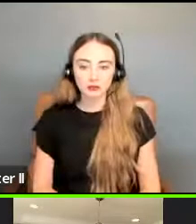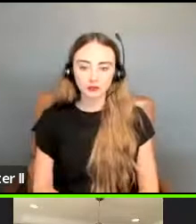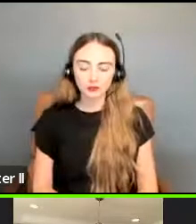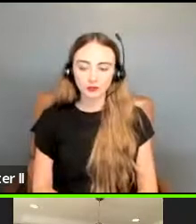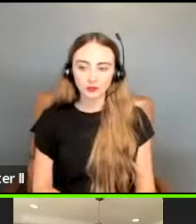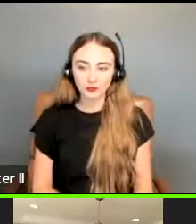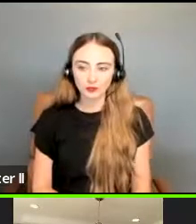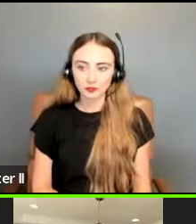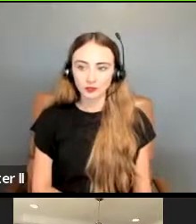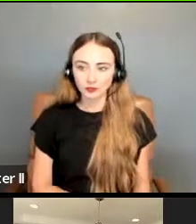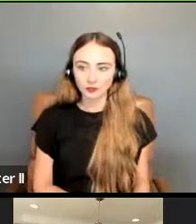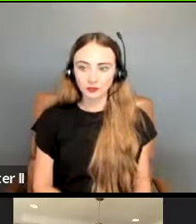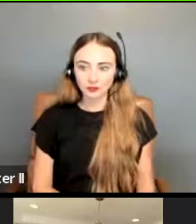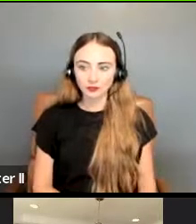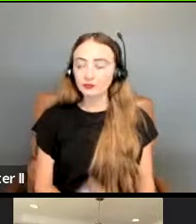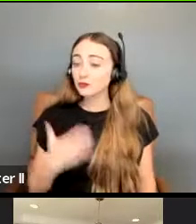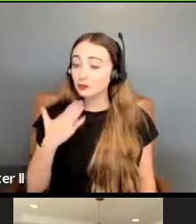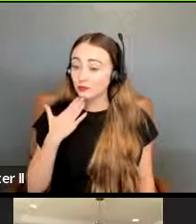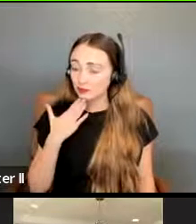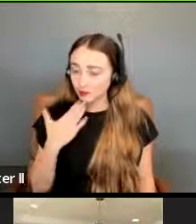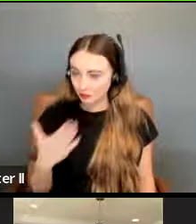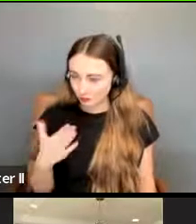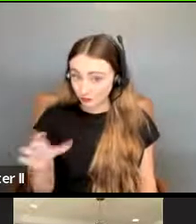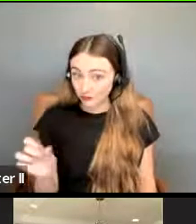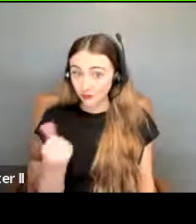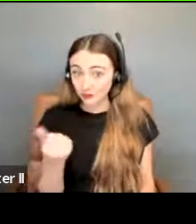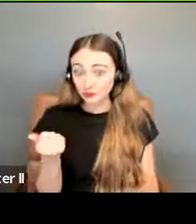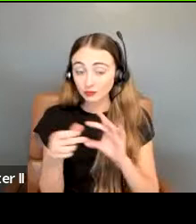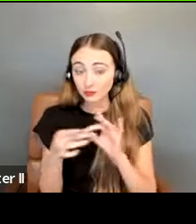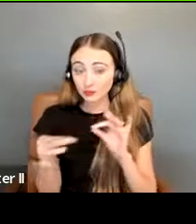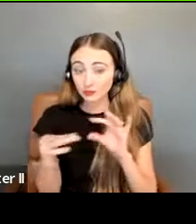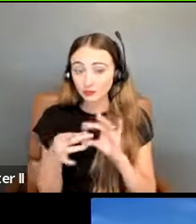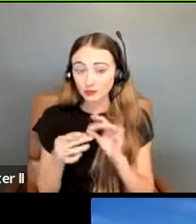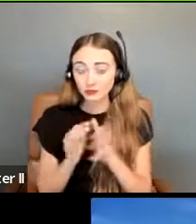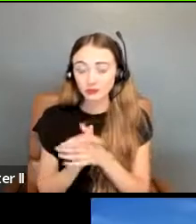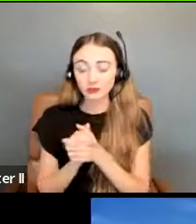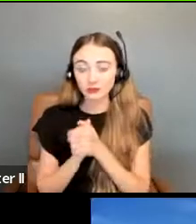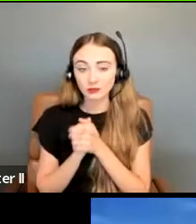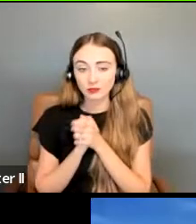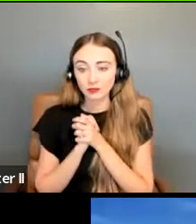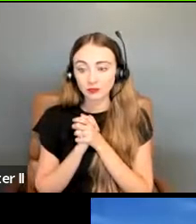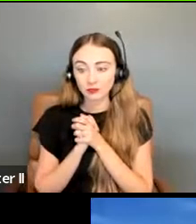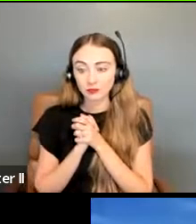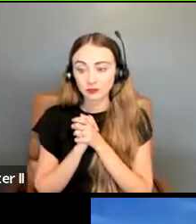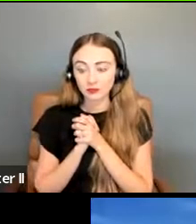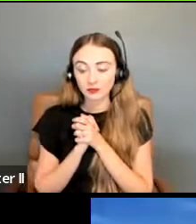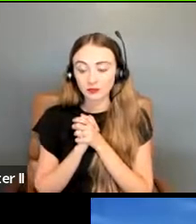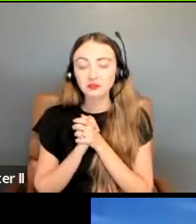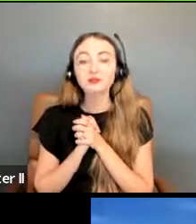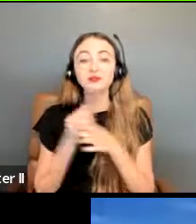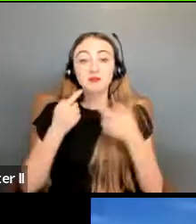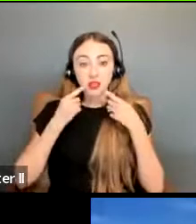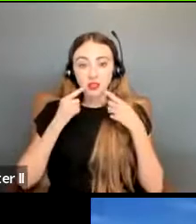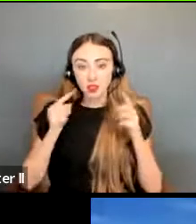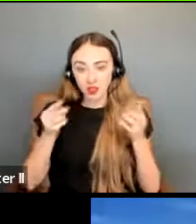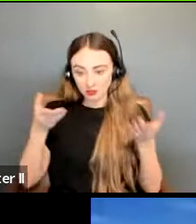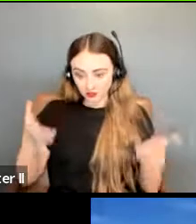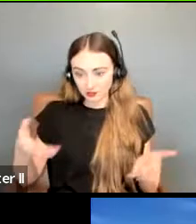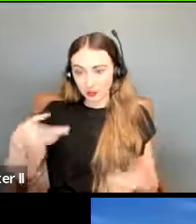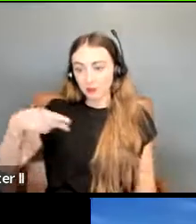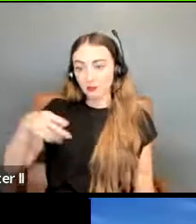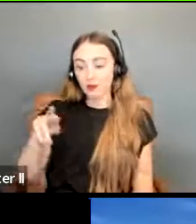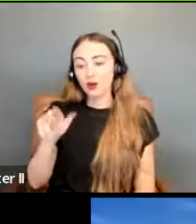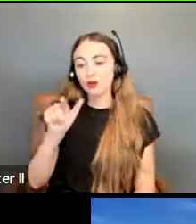Thank you, Councilmember. Further discussion? We have the declaration before us. It's